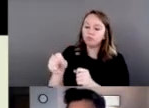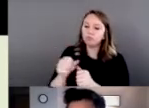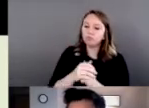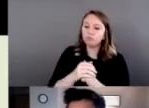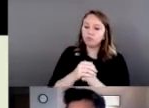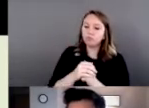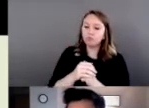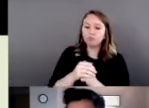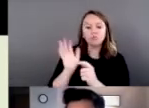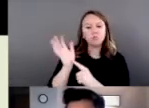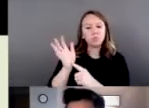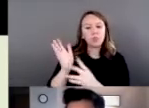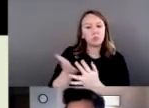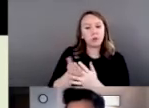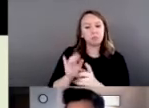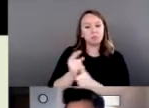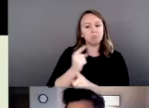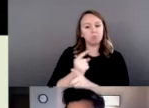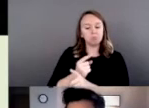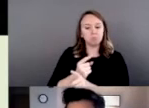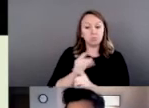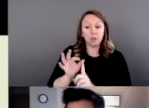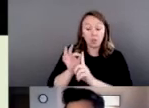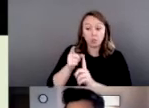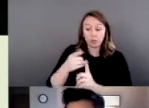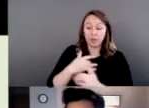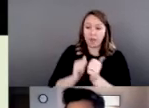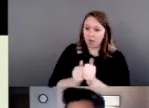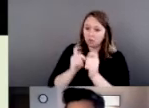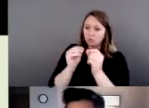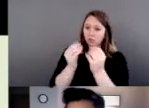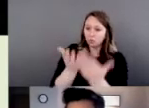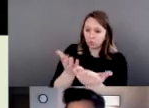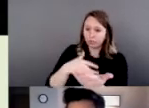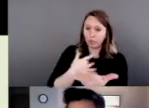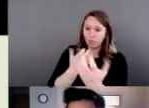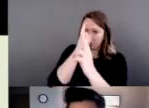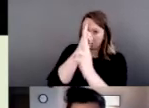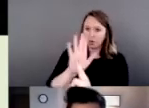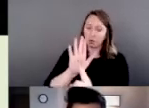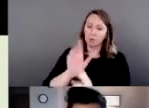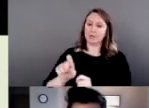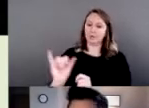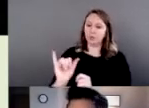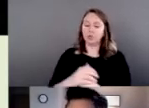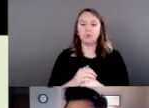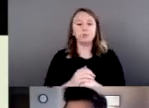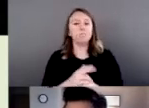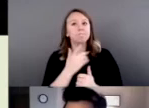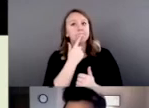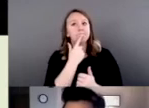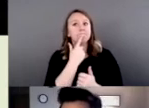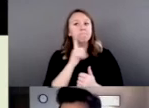five minute break is appropriate, unless, of course, how do you feel? We want to honor your human needs also. I'm just a little